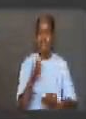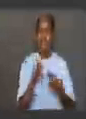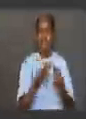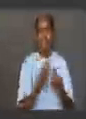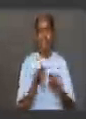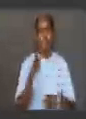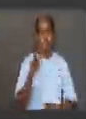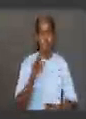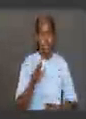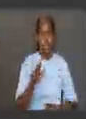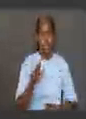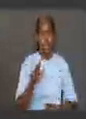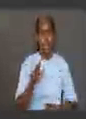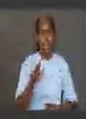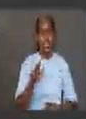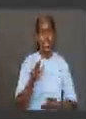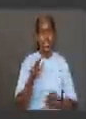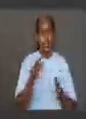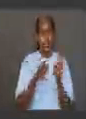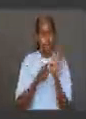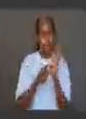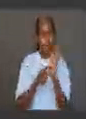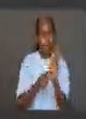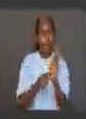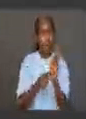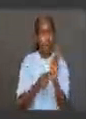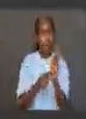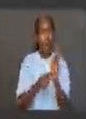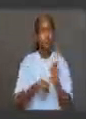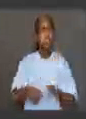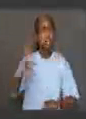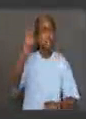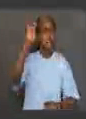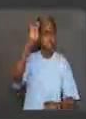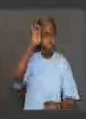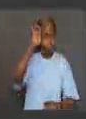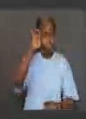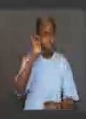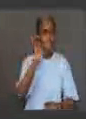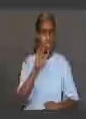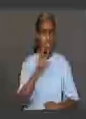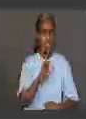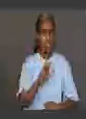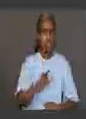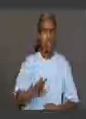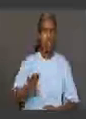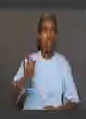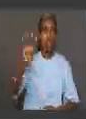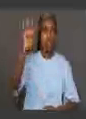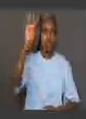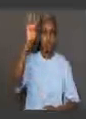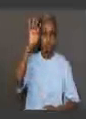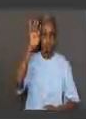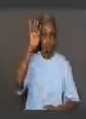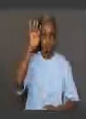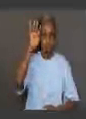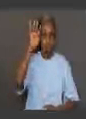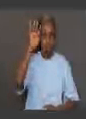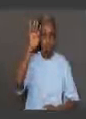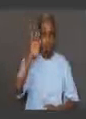3 can be shortened to the exponent 3 to the power of 4.